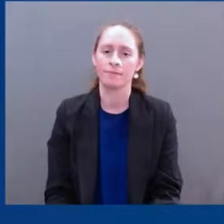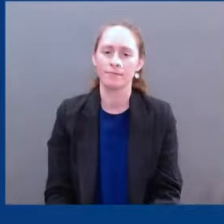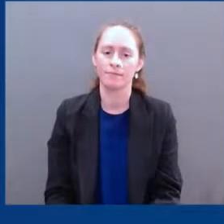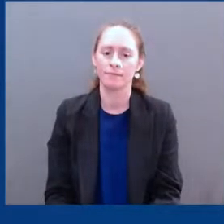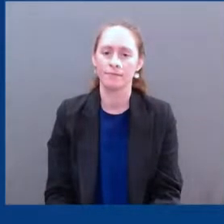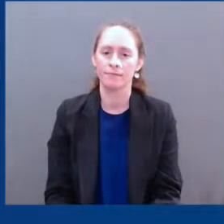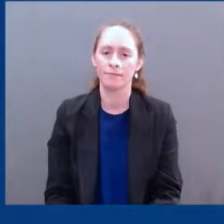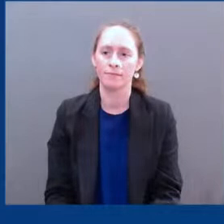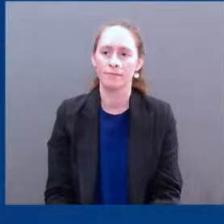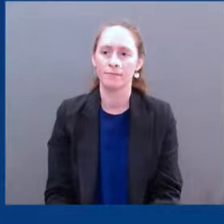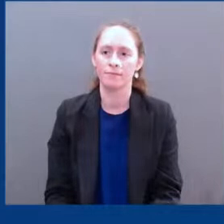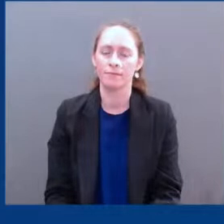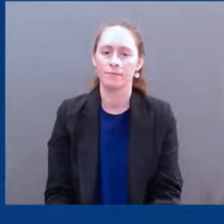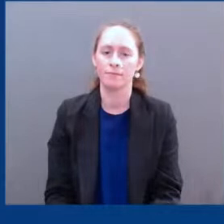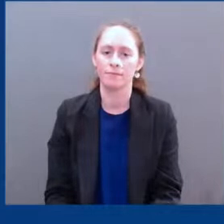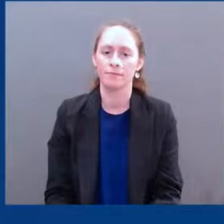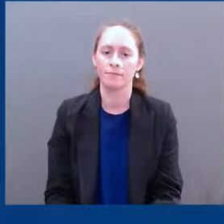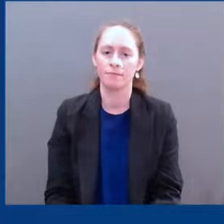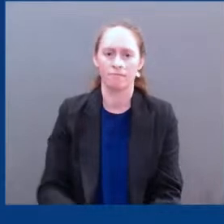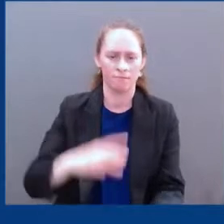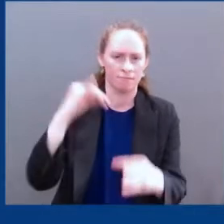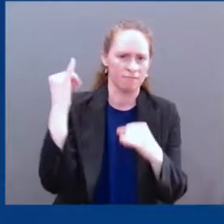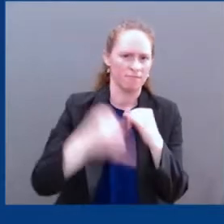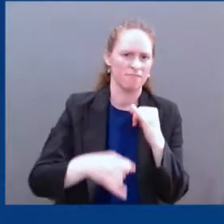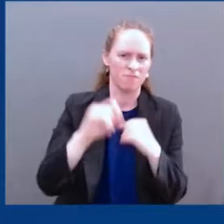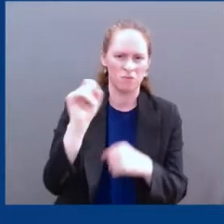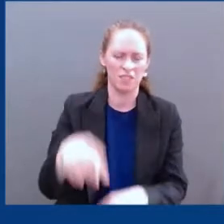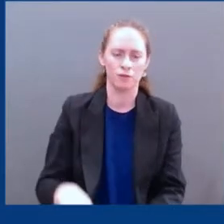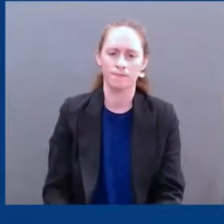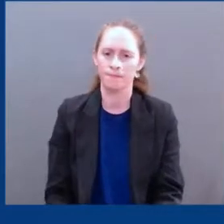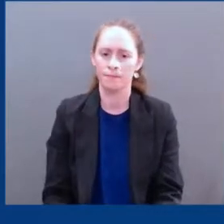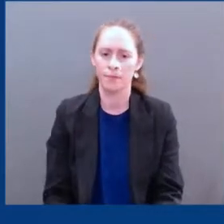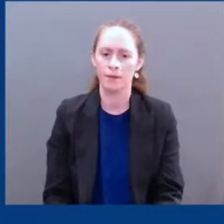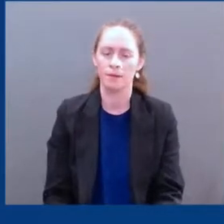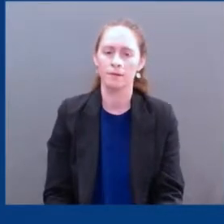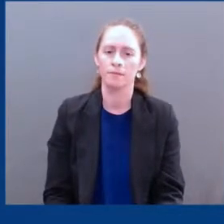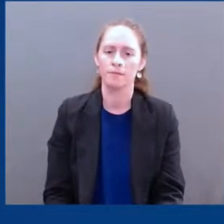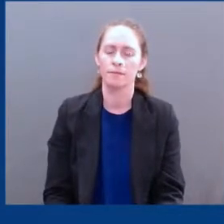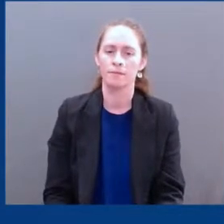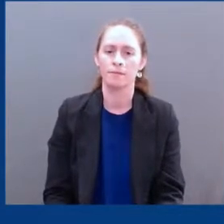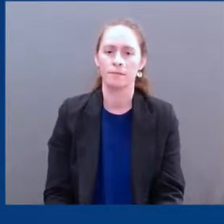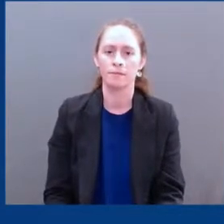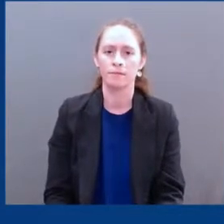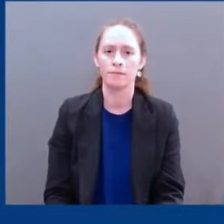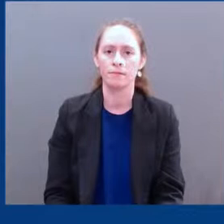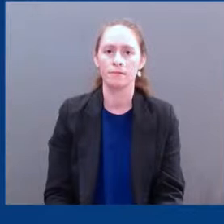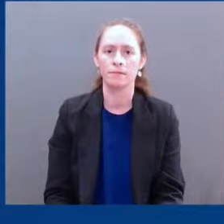please. Last question. Let's go to Gustavo Alegre at NTN24.